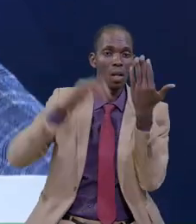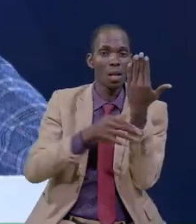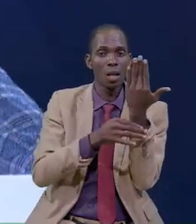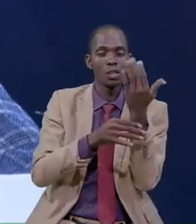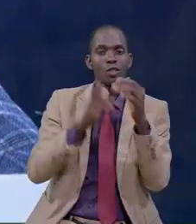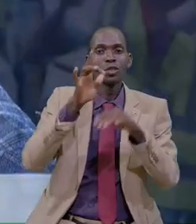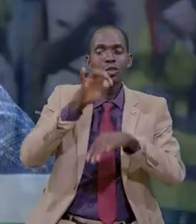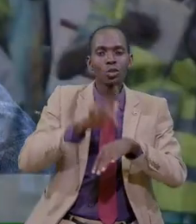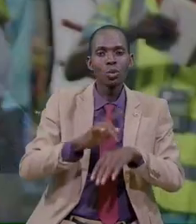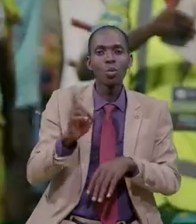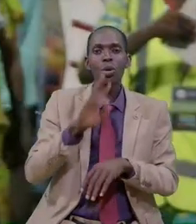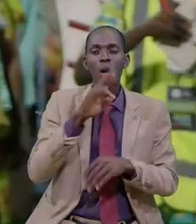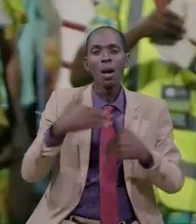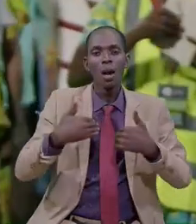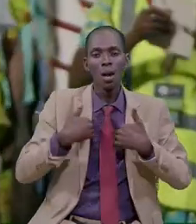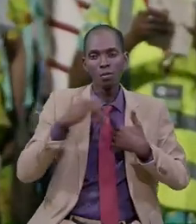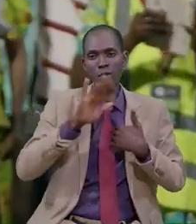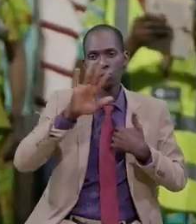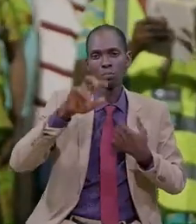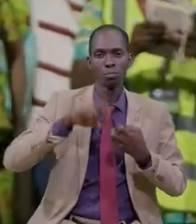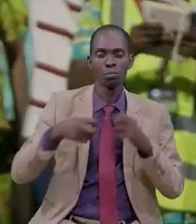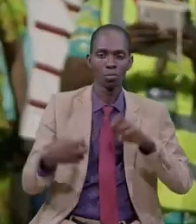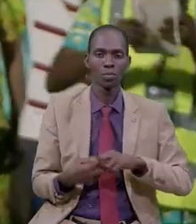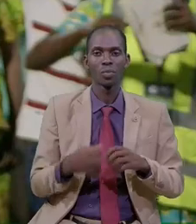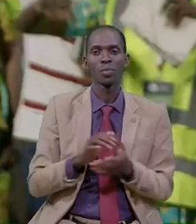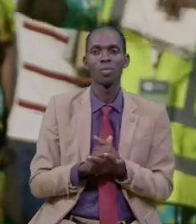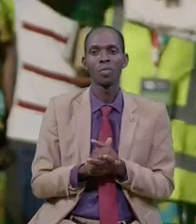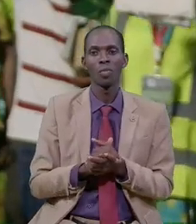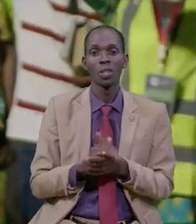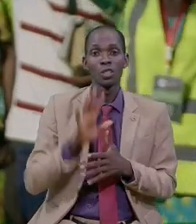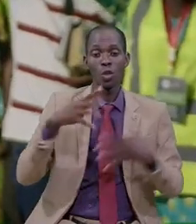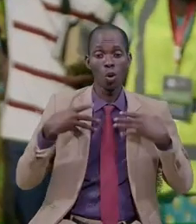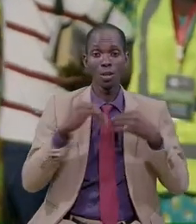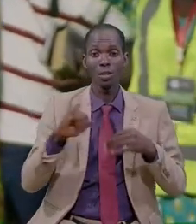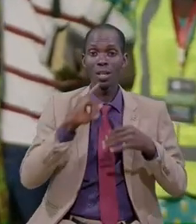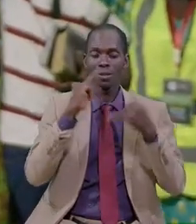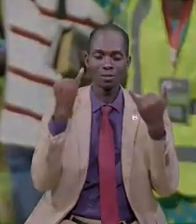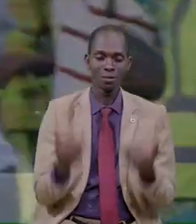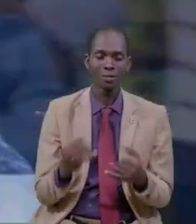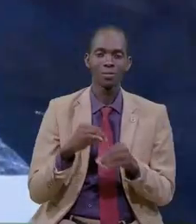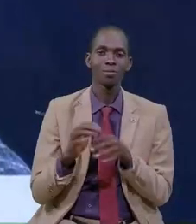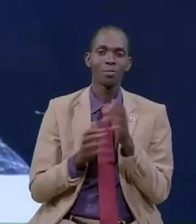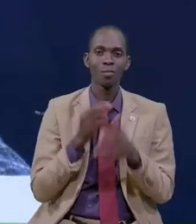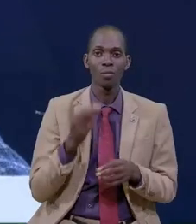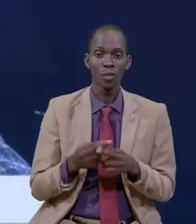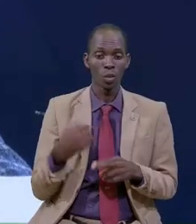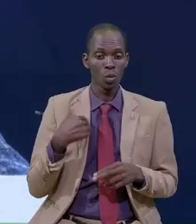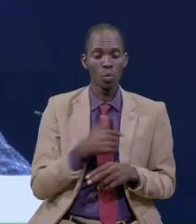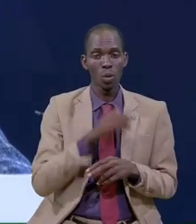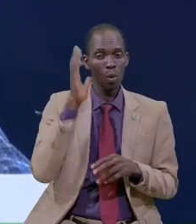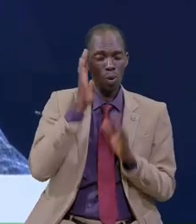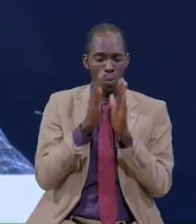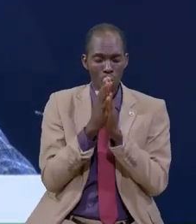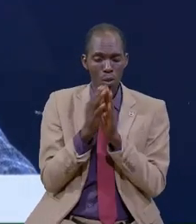a challenge. Your healing has come. La guérison est venue. We're going to pray now. Nous allons prier